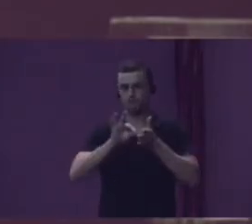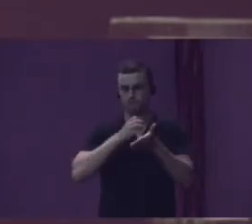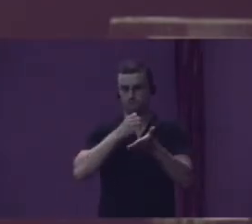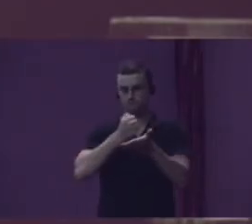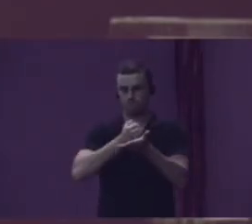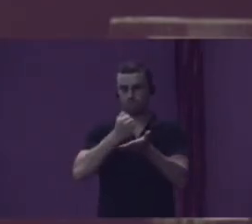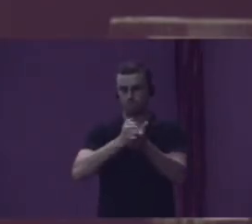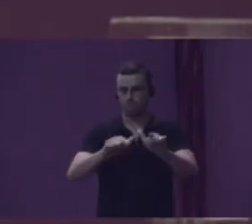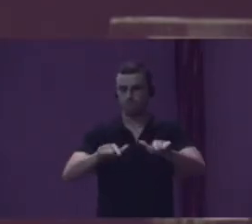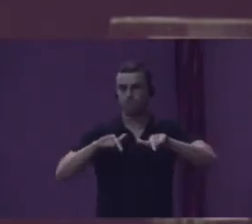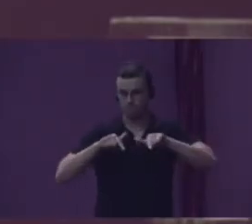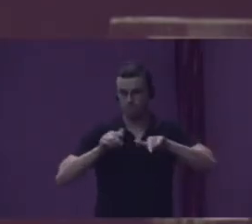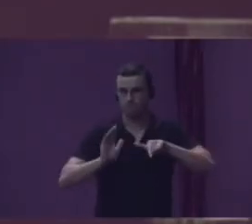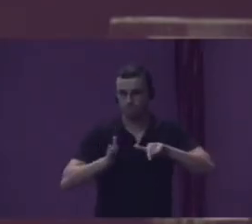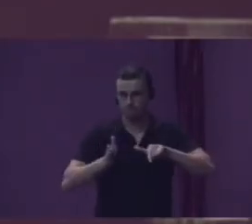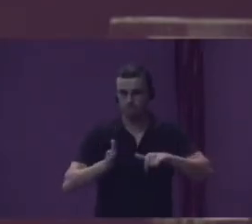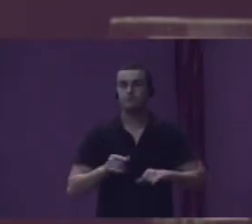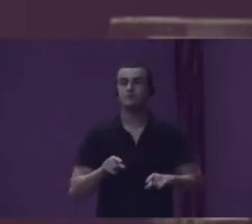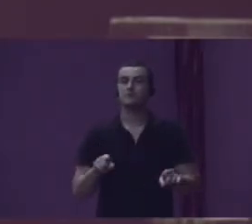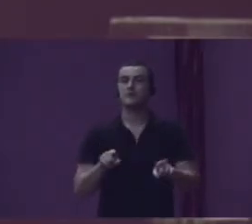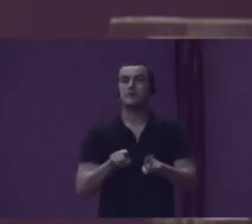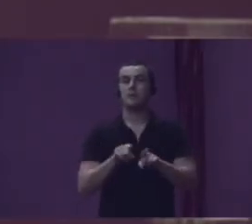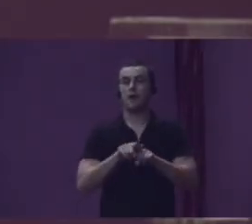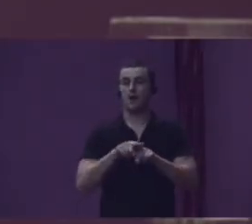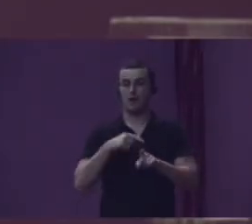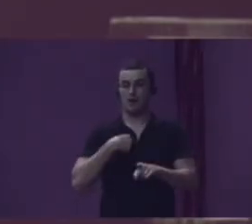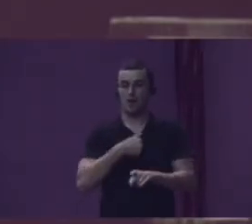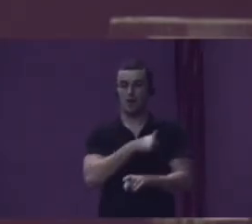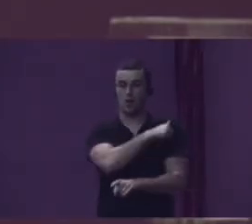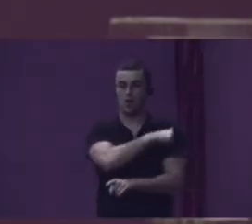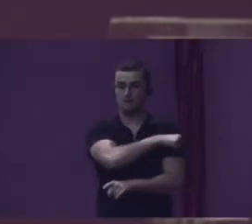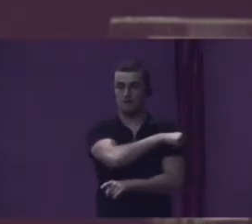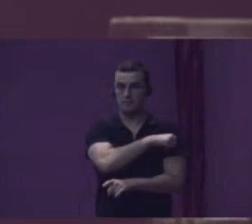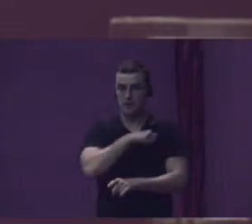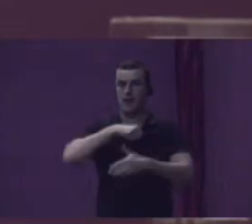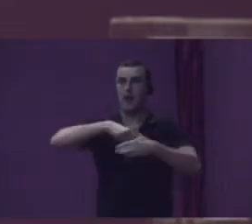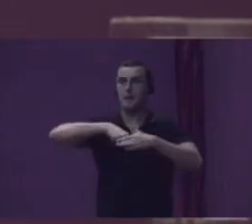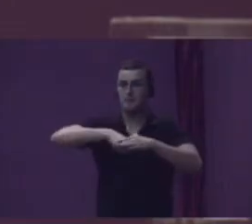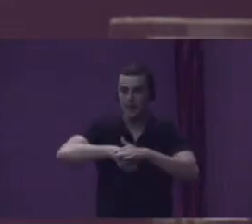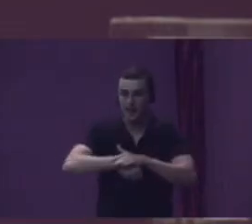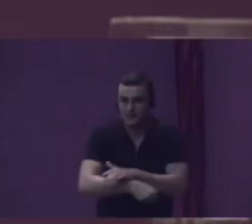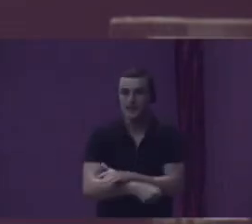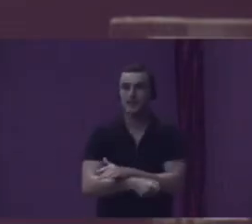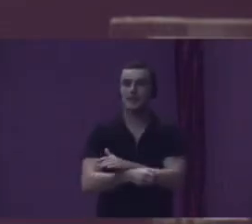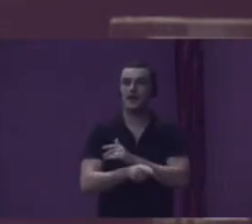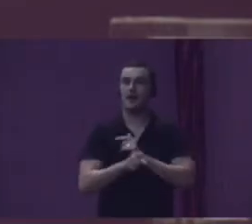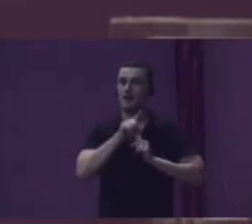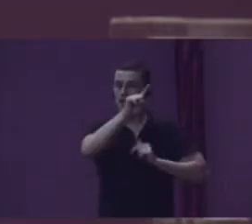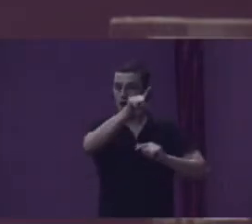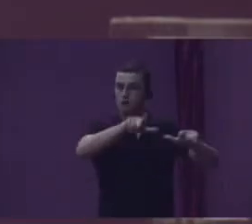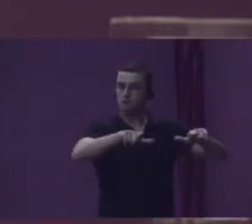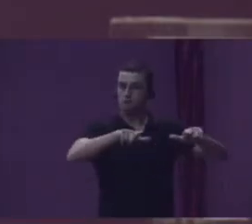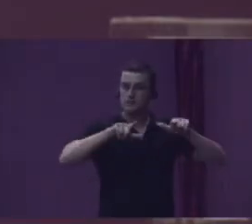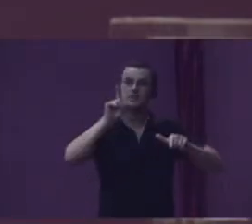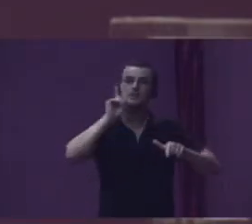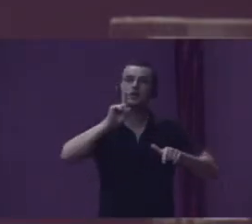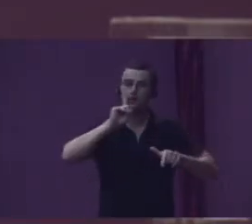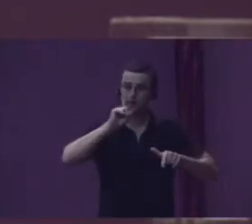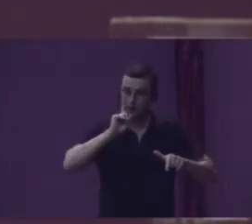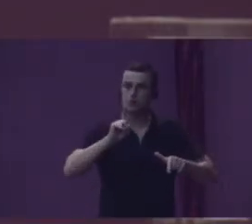the United States, and in Malawi I practice also as a registered nurse midwife. So this is a cadre